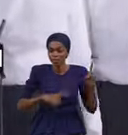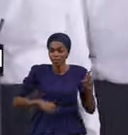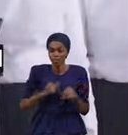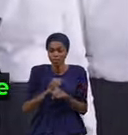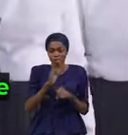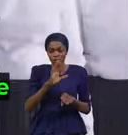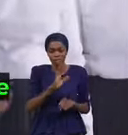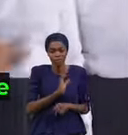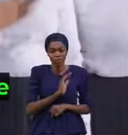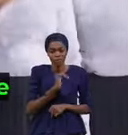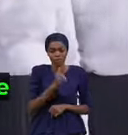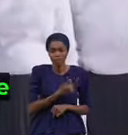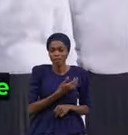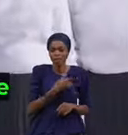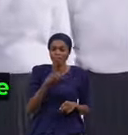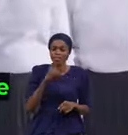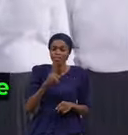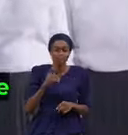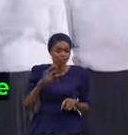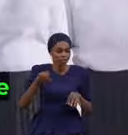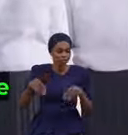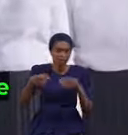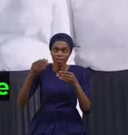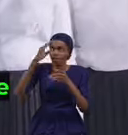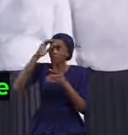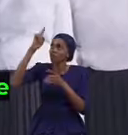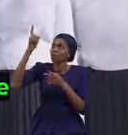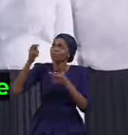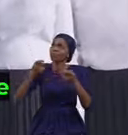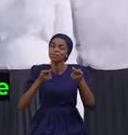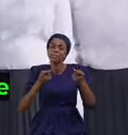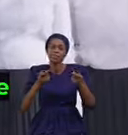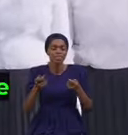your soul and you give Him